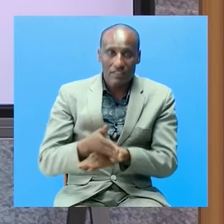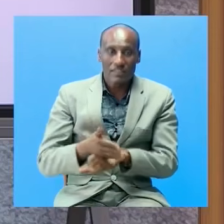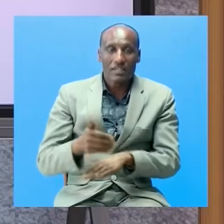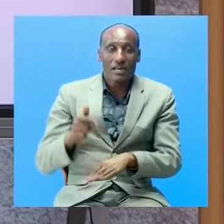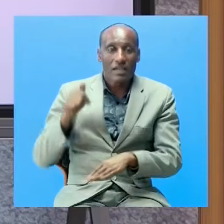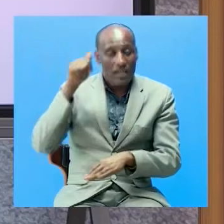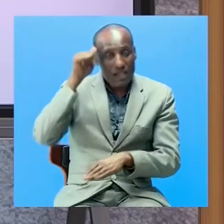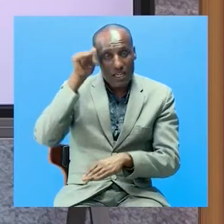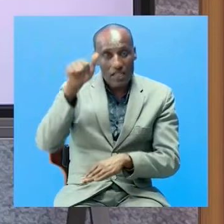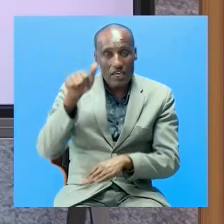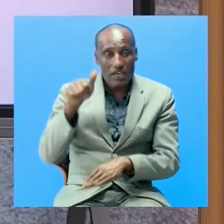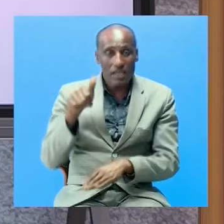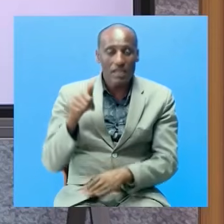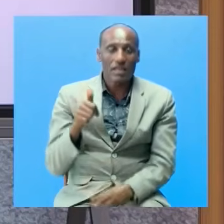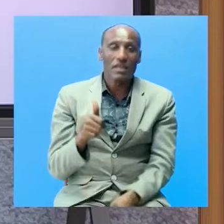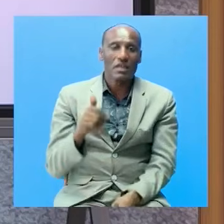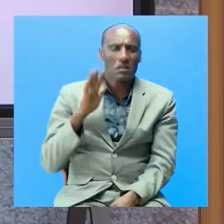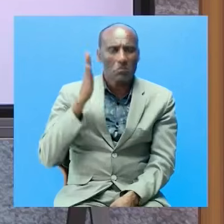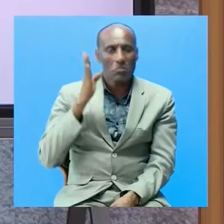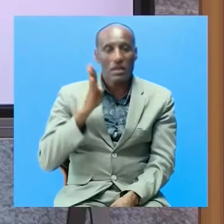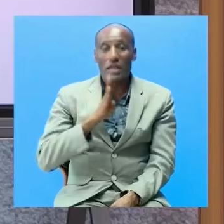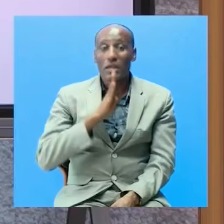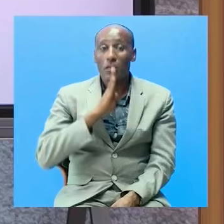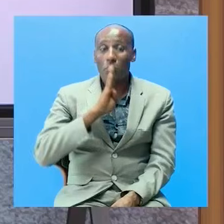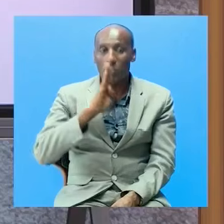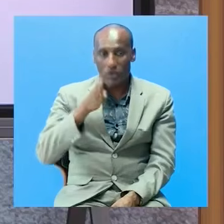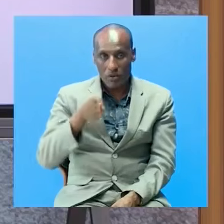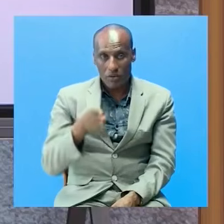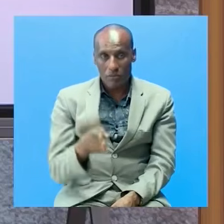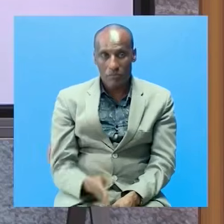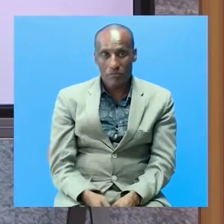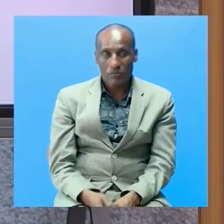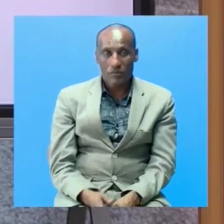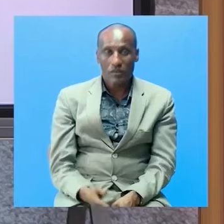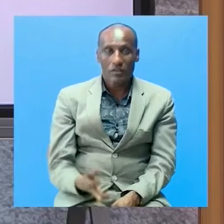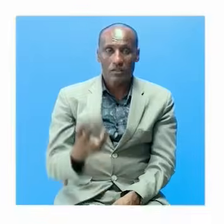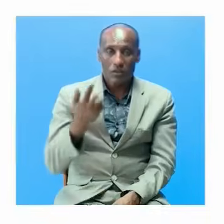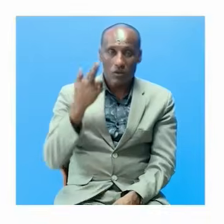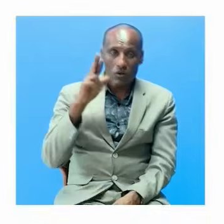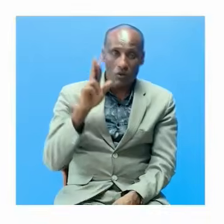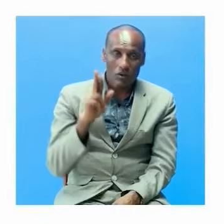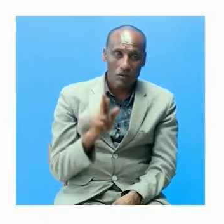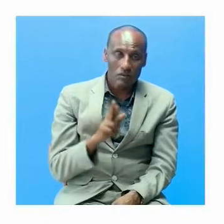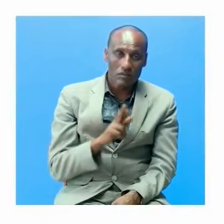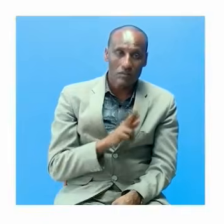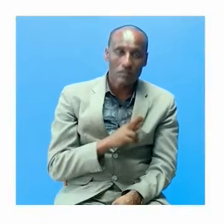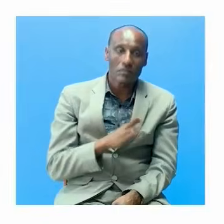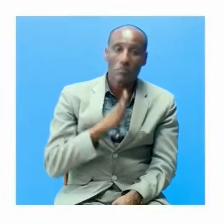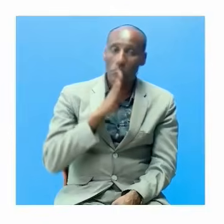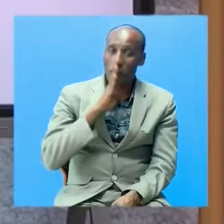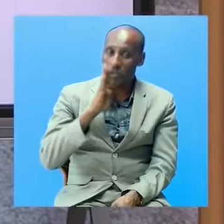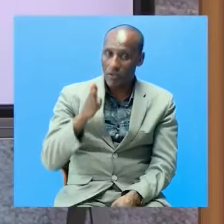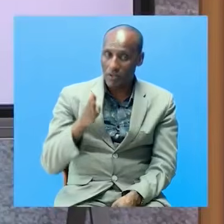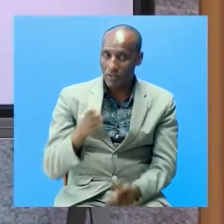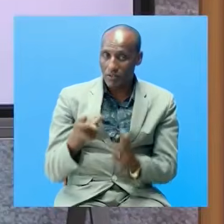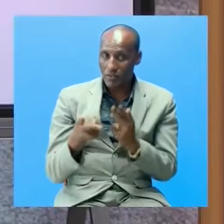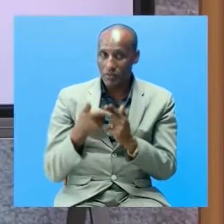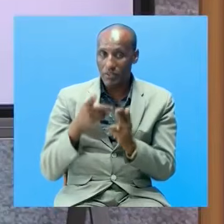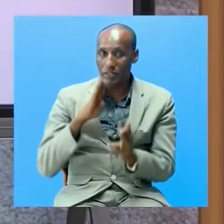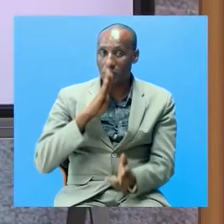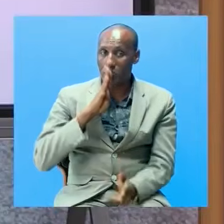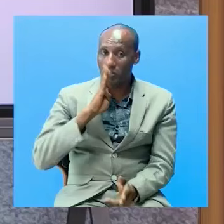okay? Then, after the second one, he may be. Very good. We have be